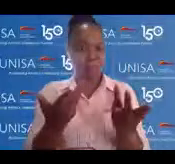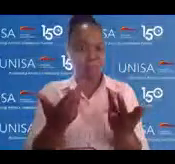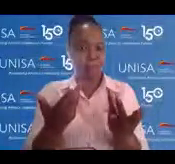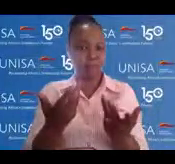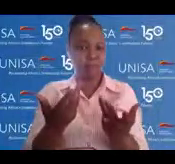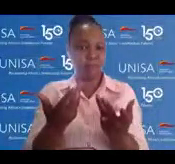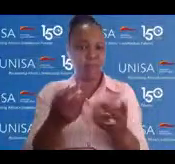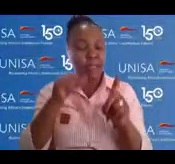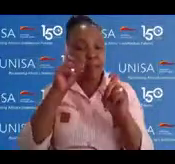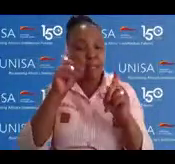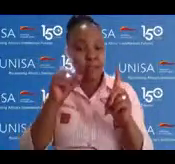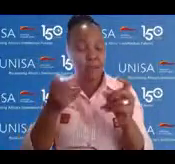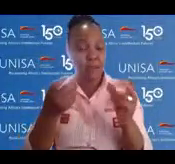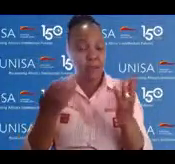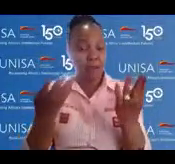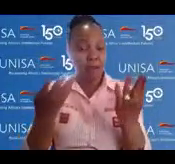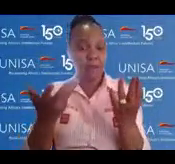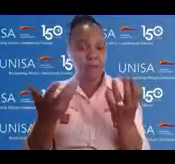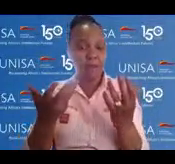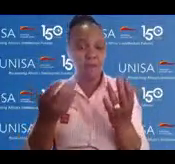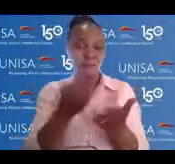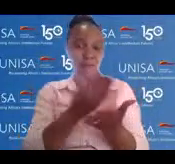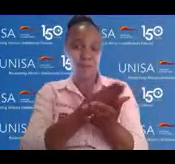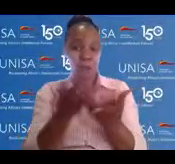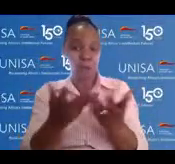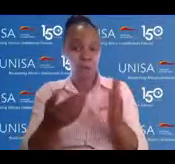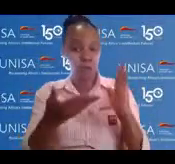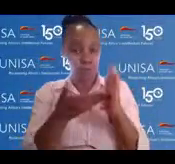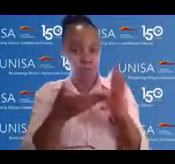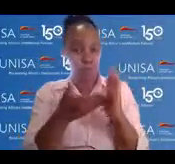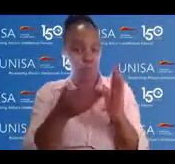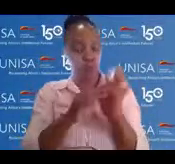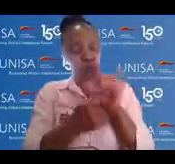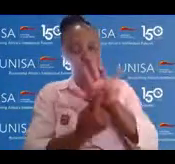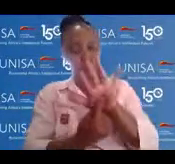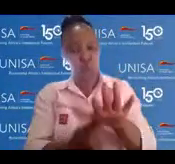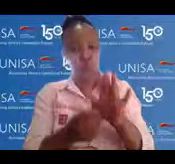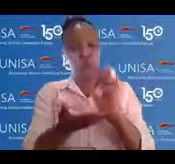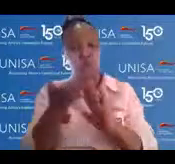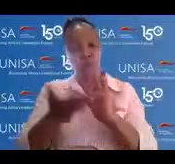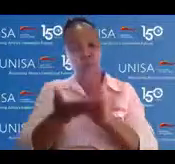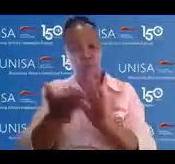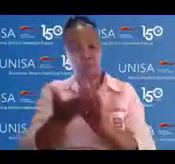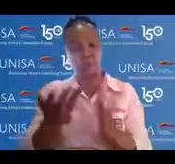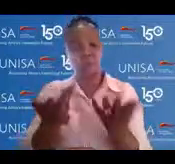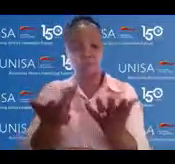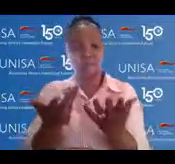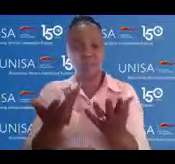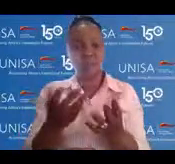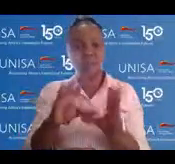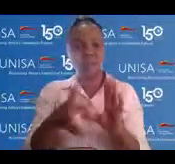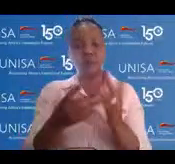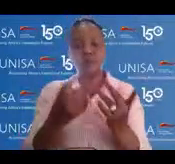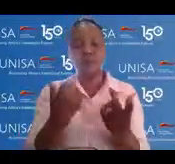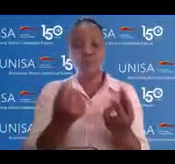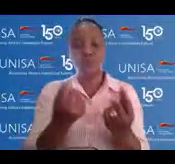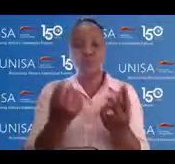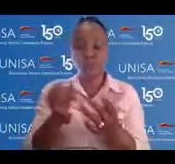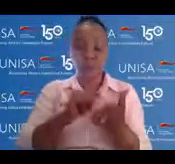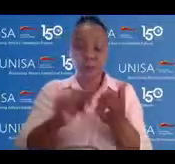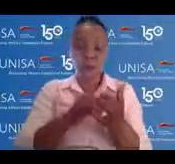is somewhere here. It can show that the picture is uploaded. Then I can just decide to write my name here,